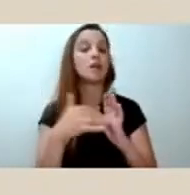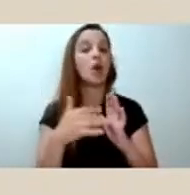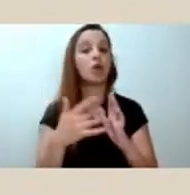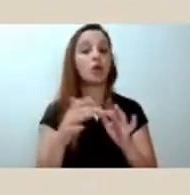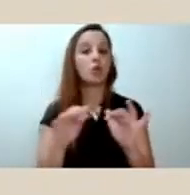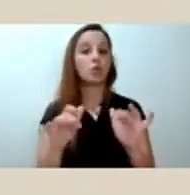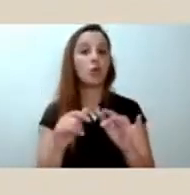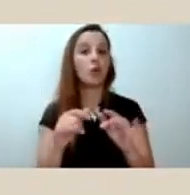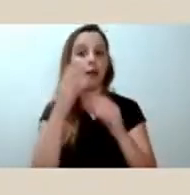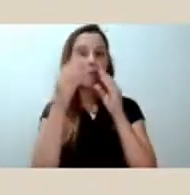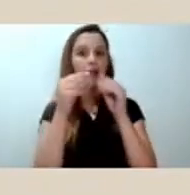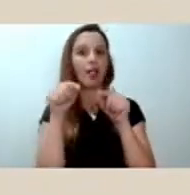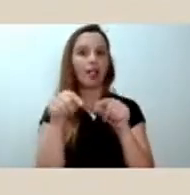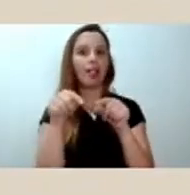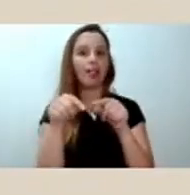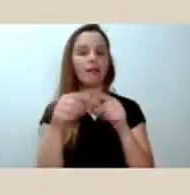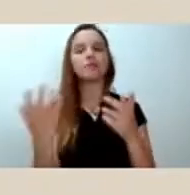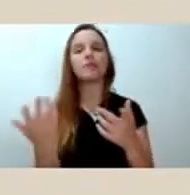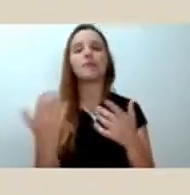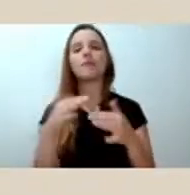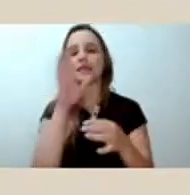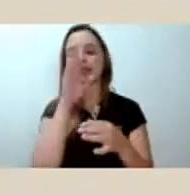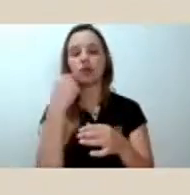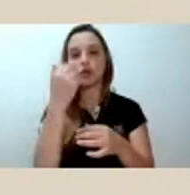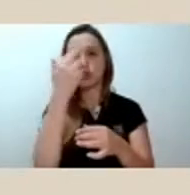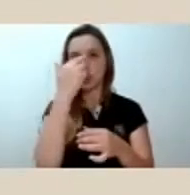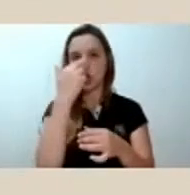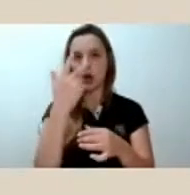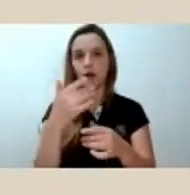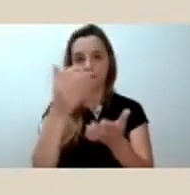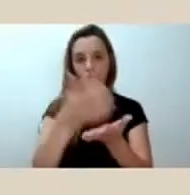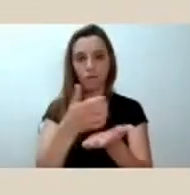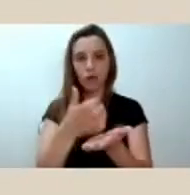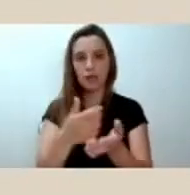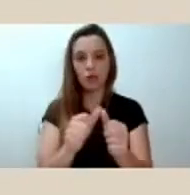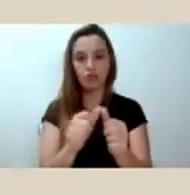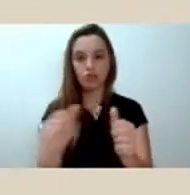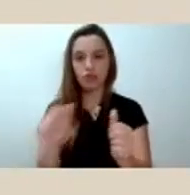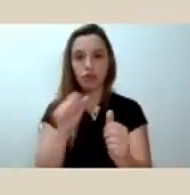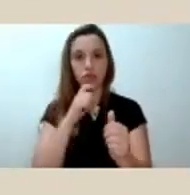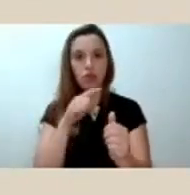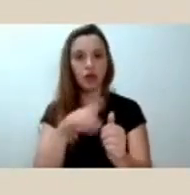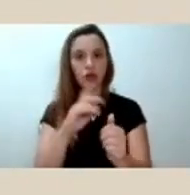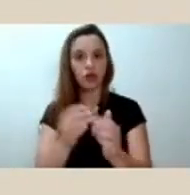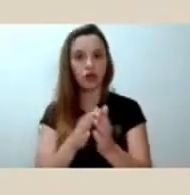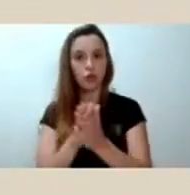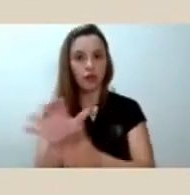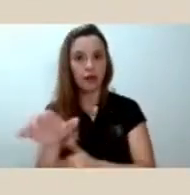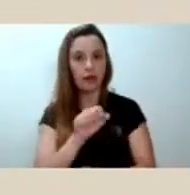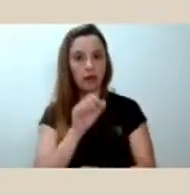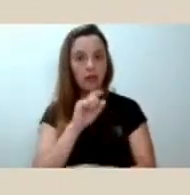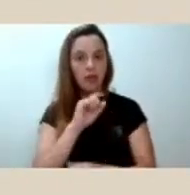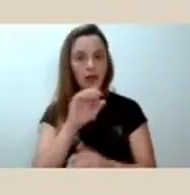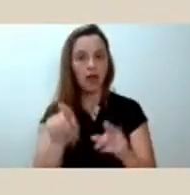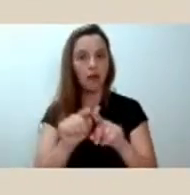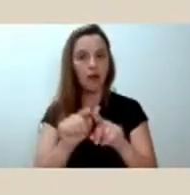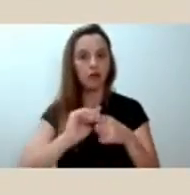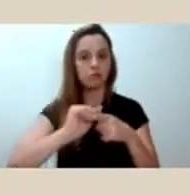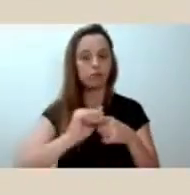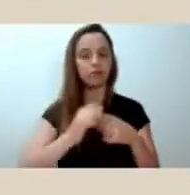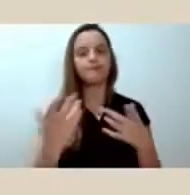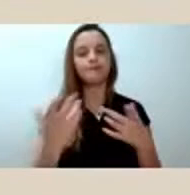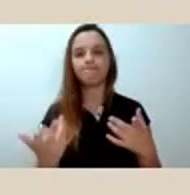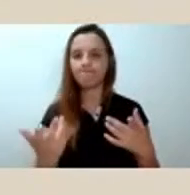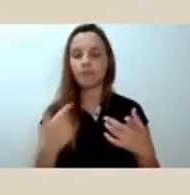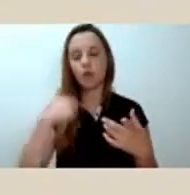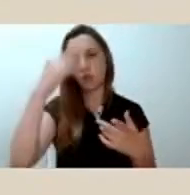by using historical data, we'll be able to fix it, I find it concerning. But I think